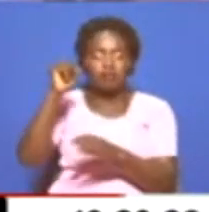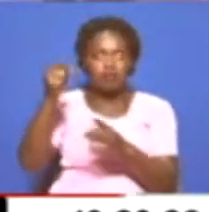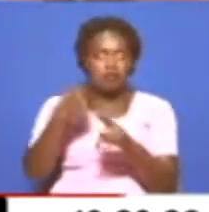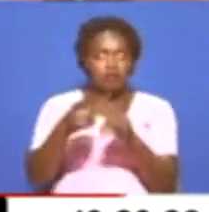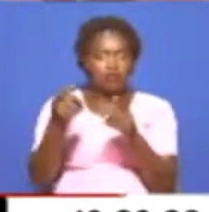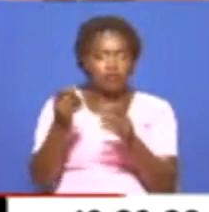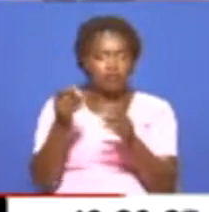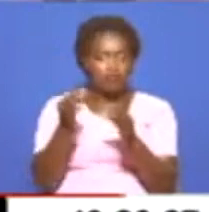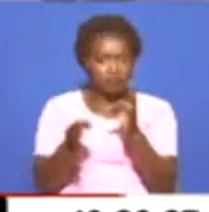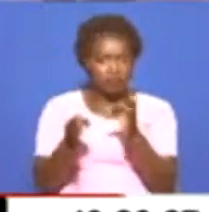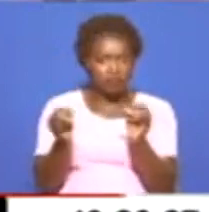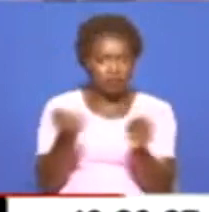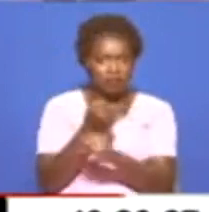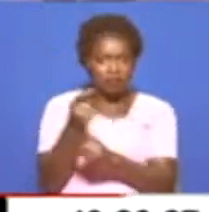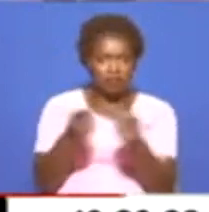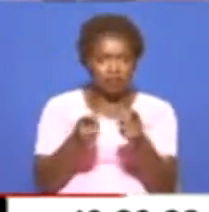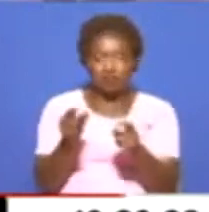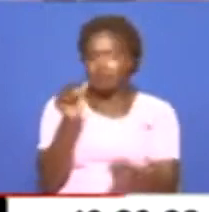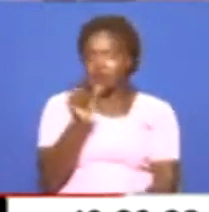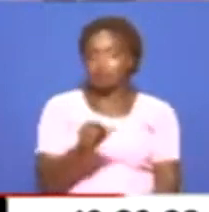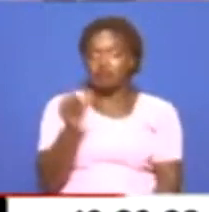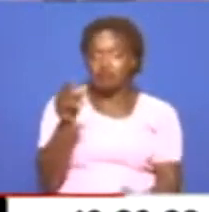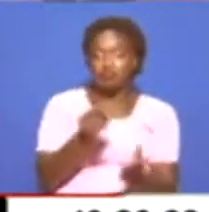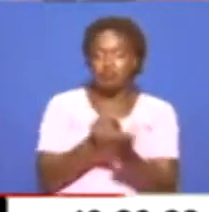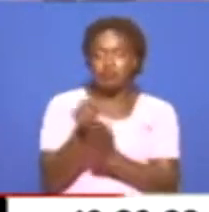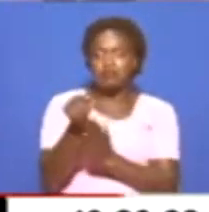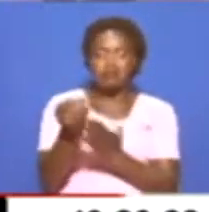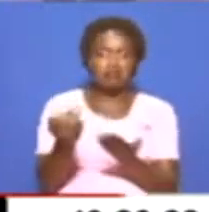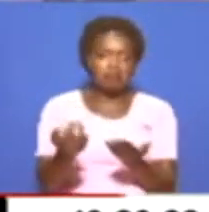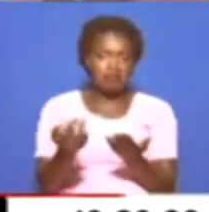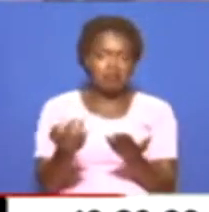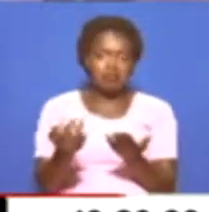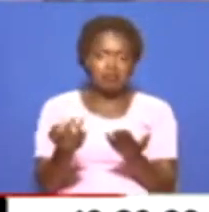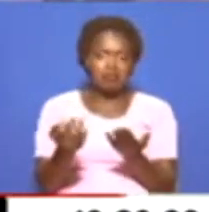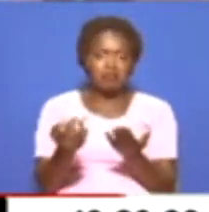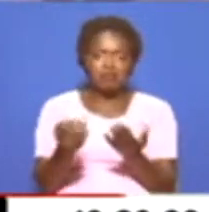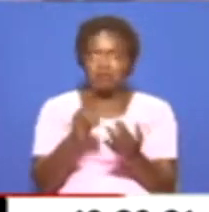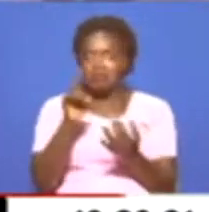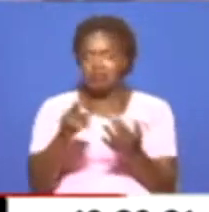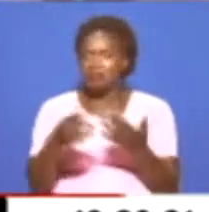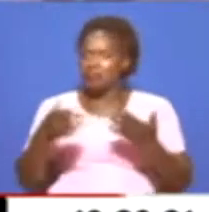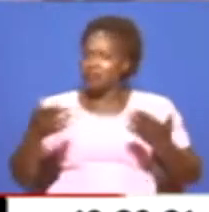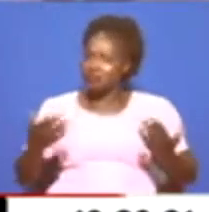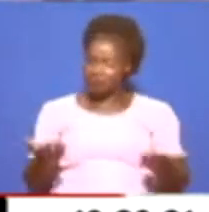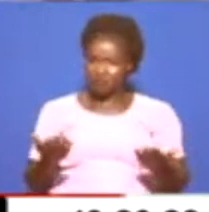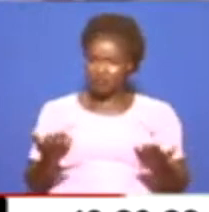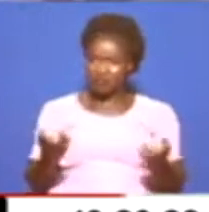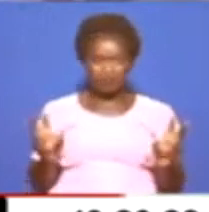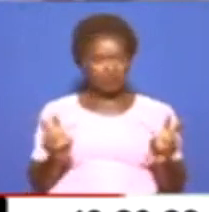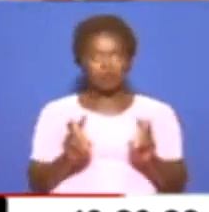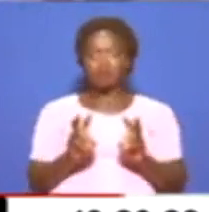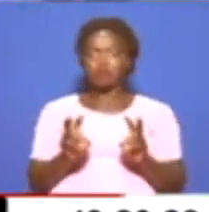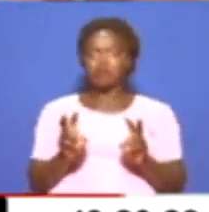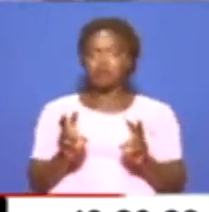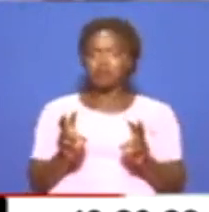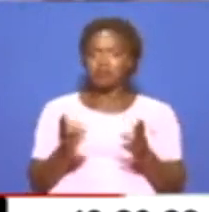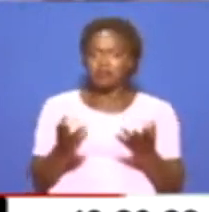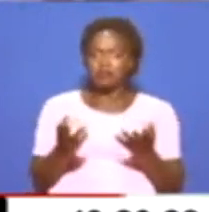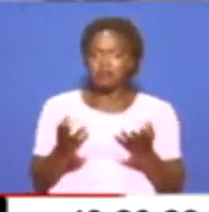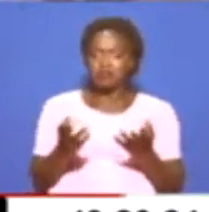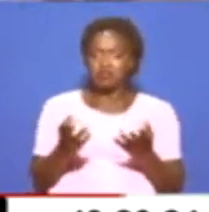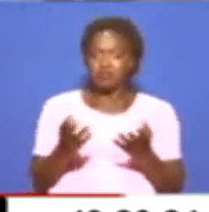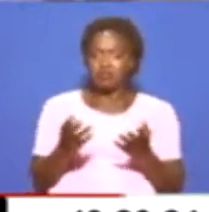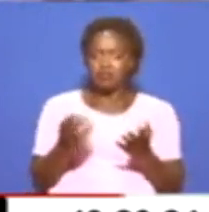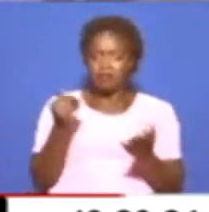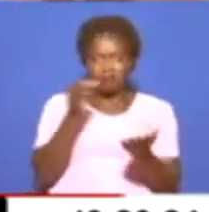the personality, the questions of integrity, the questions on how looking into, we audit that